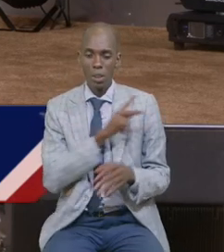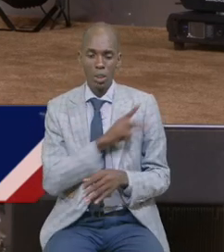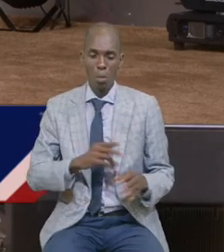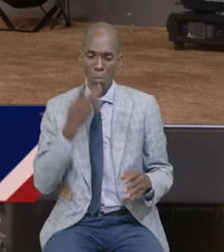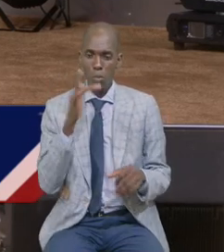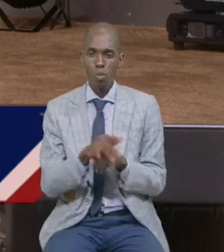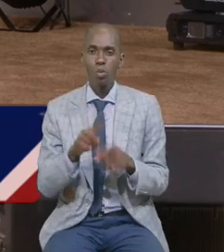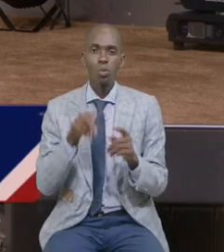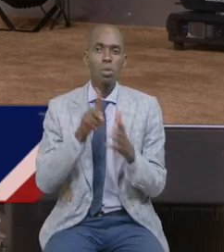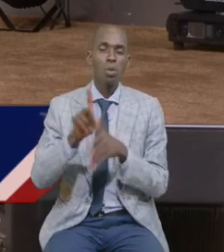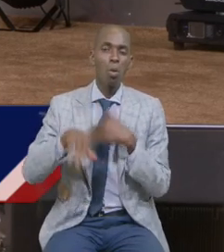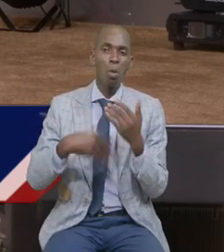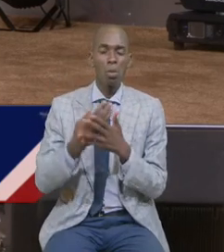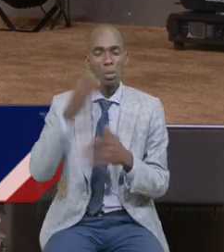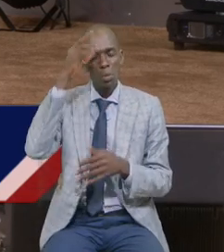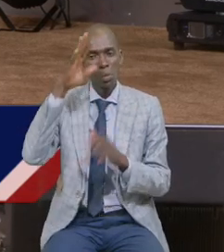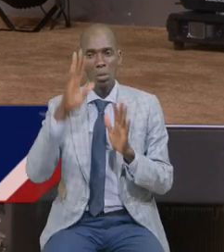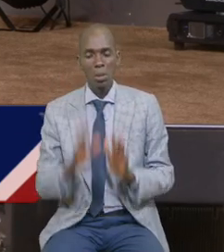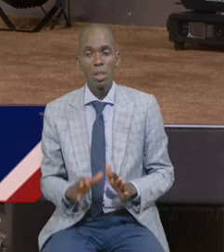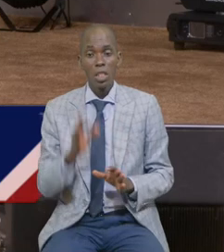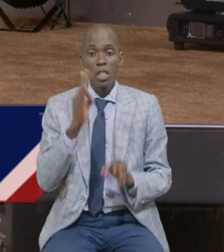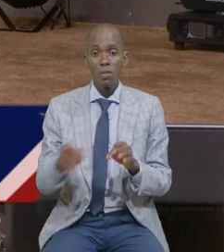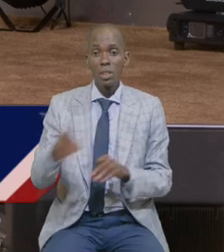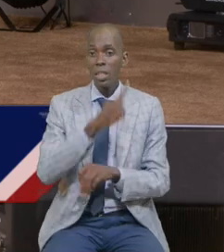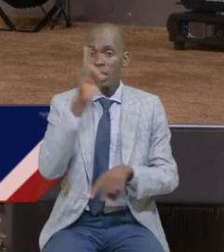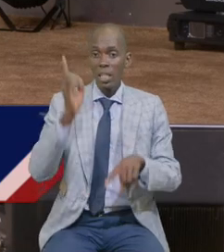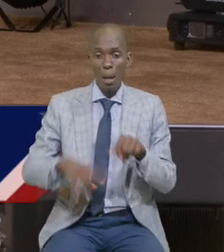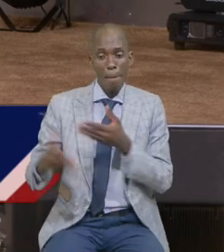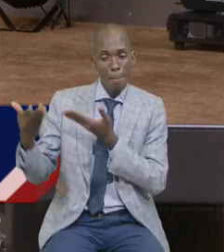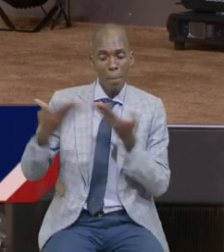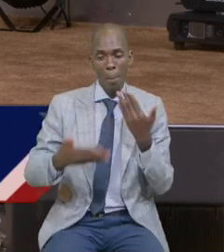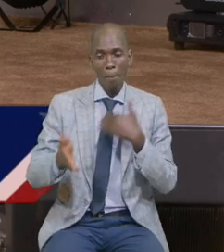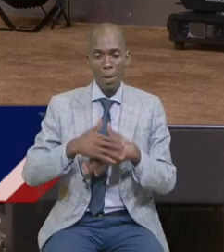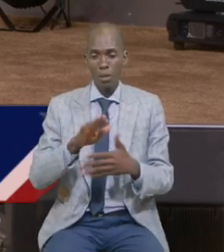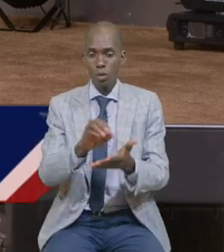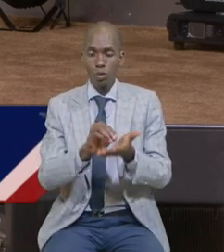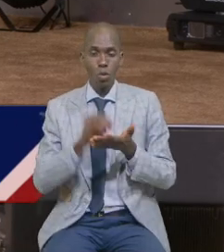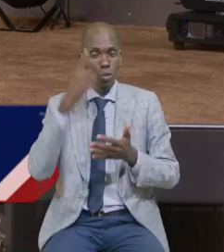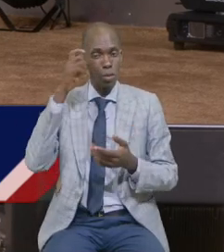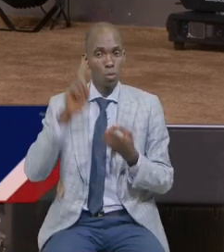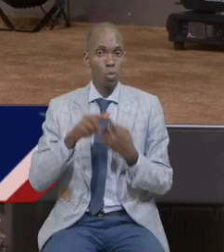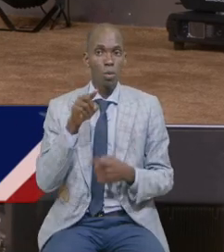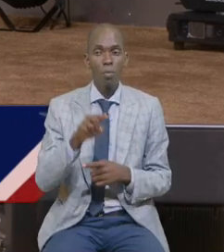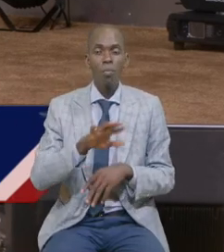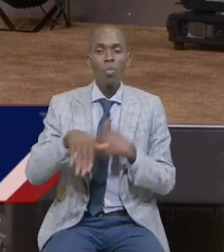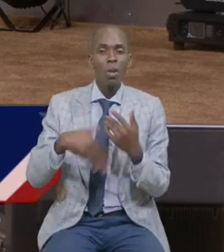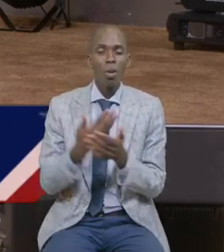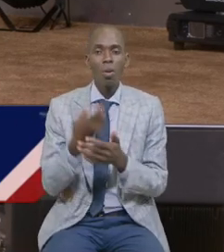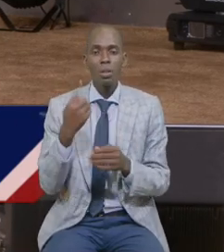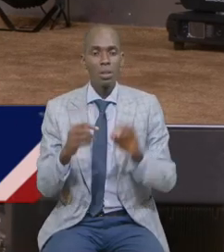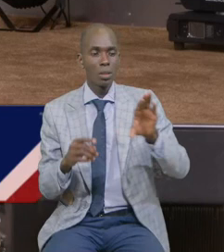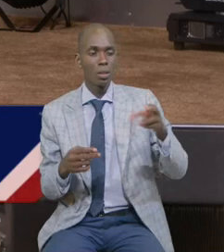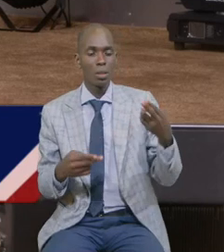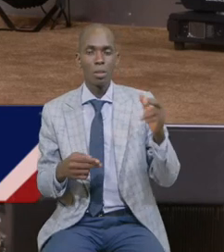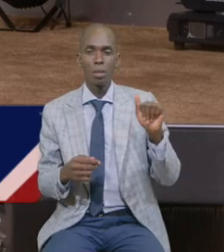don't recover the dream and if they don't interpret the dream to him. None of those Chaldeans in